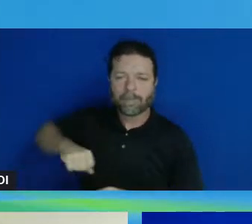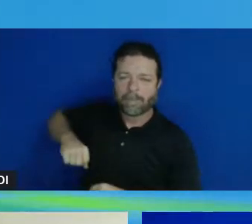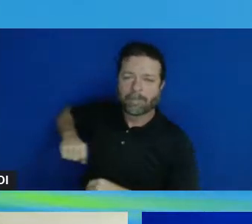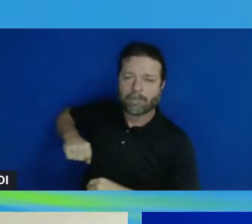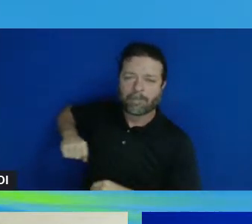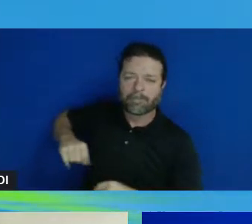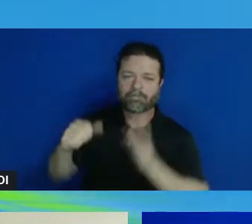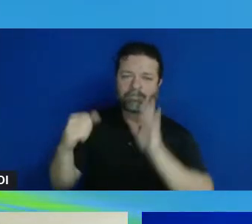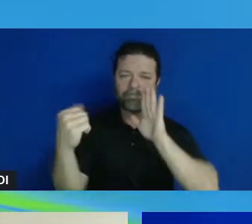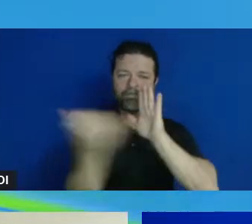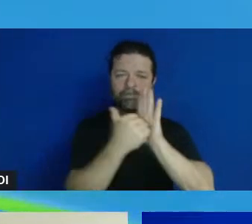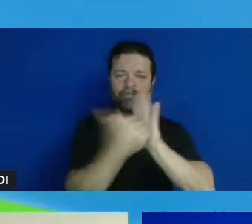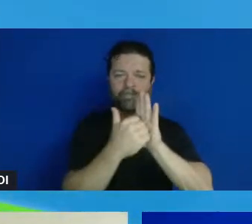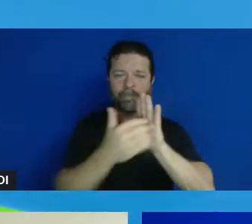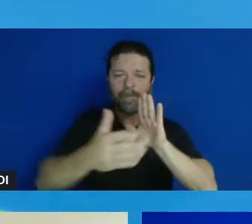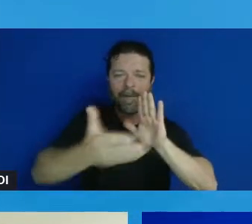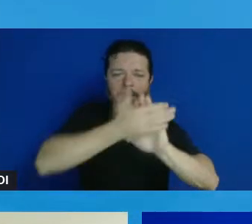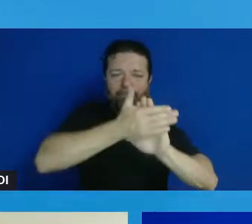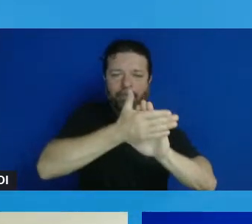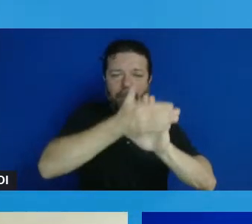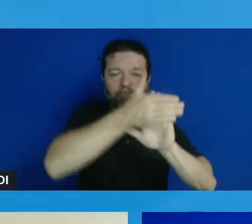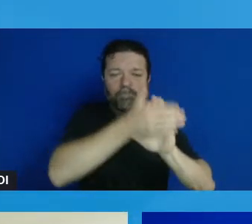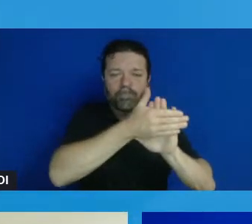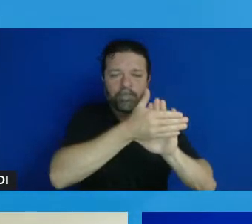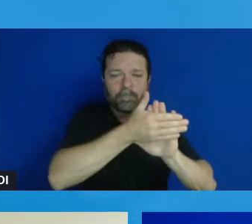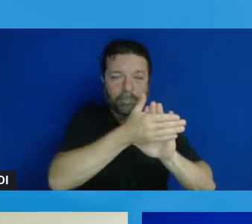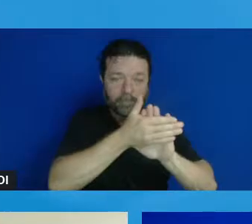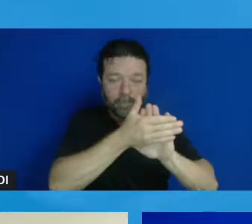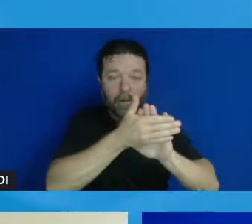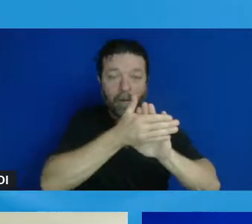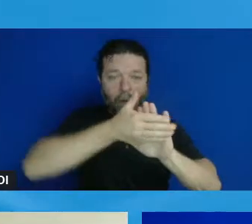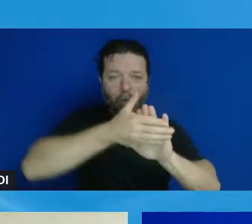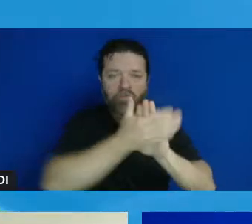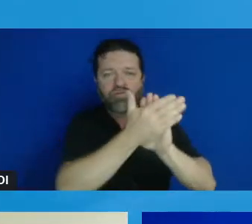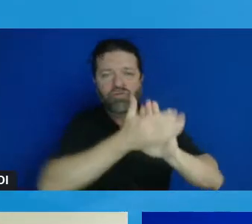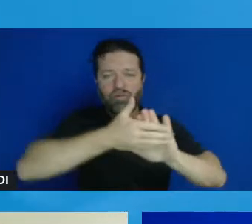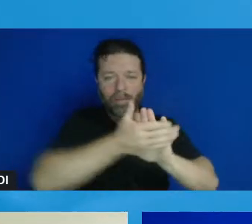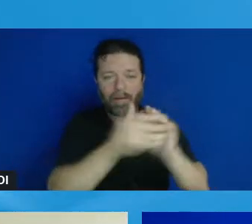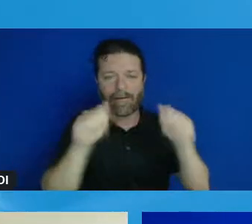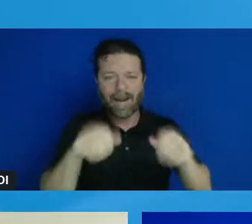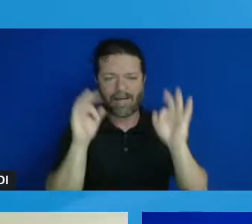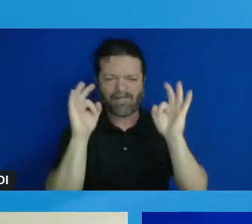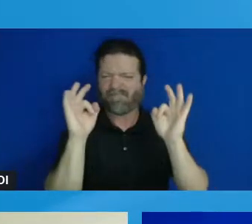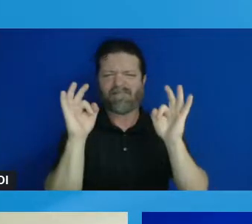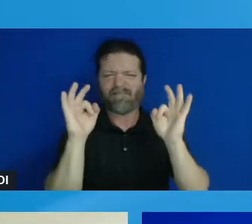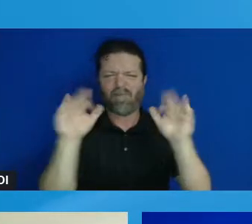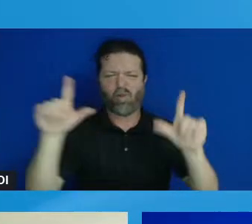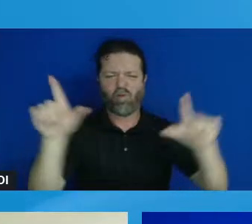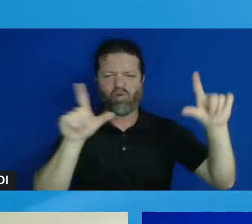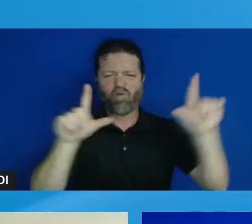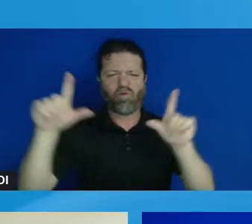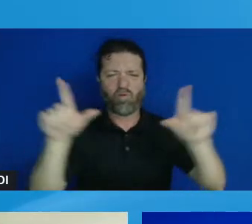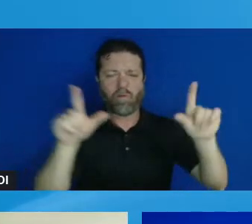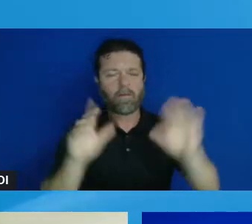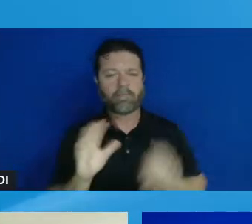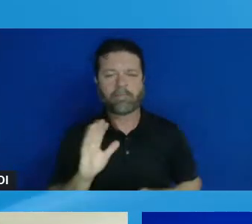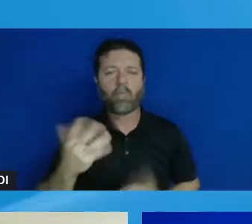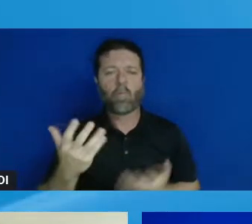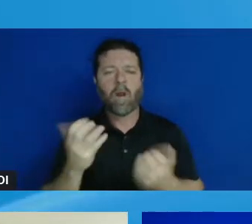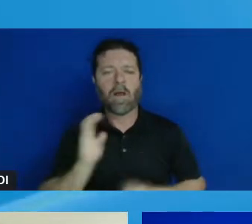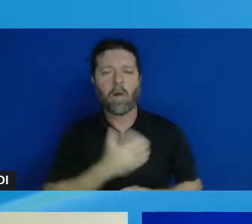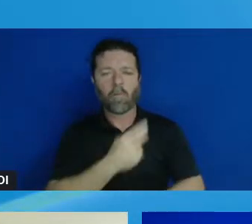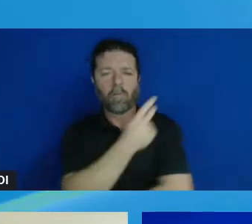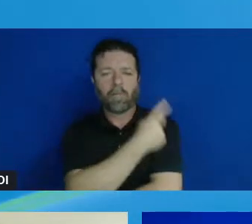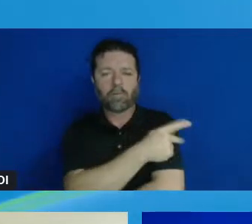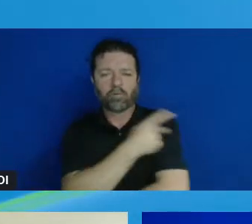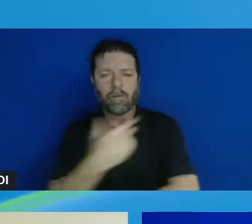we want is for our clients and for our patients to have like a seamless experience. So while